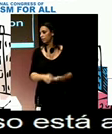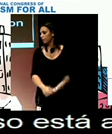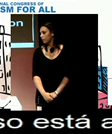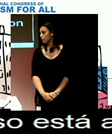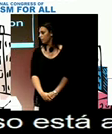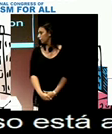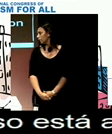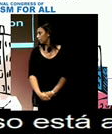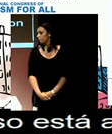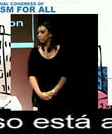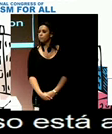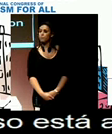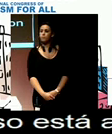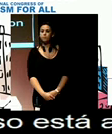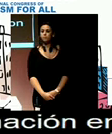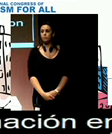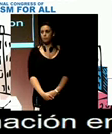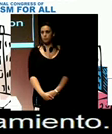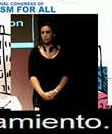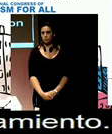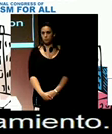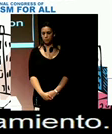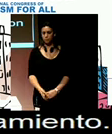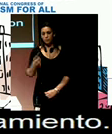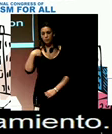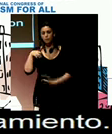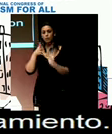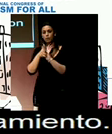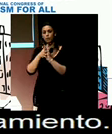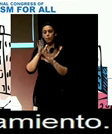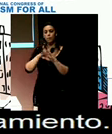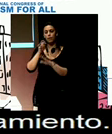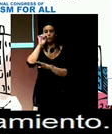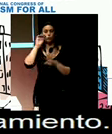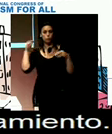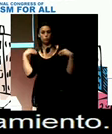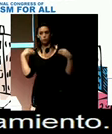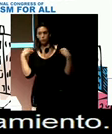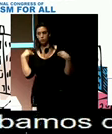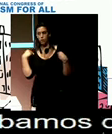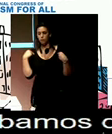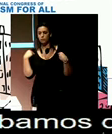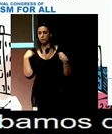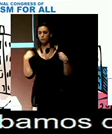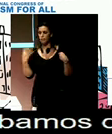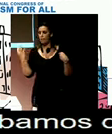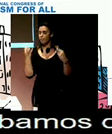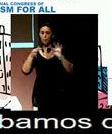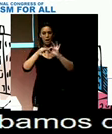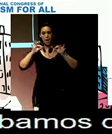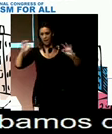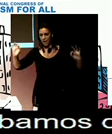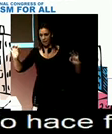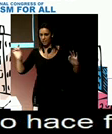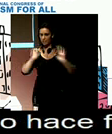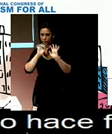www.avila.es. We're talking about the fact of enjoying tourism. We